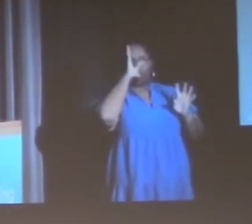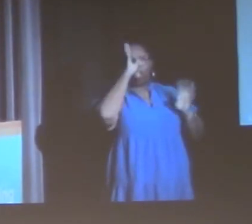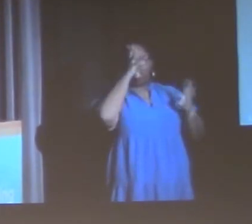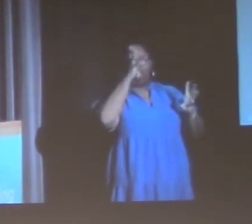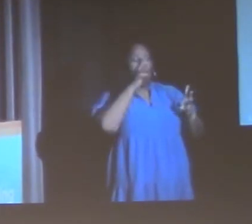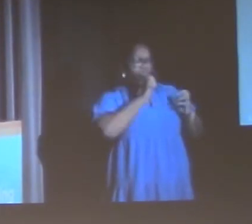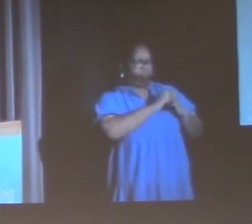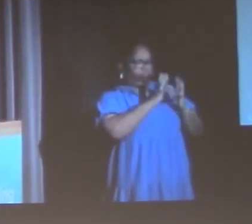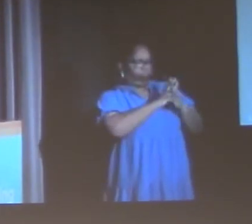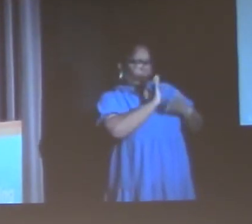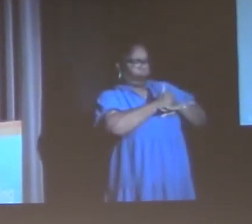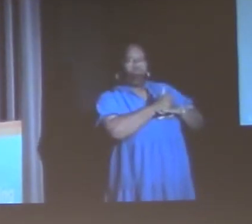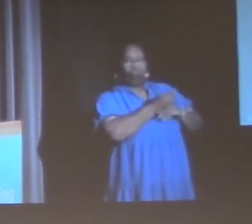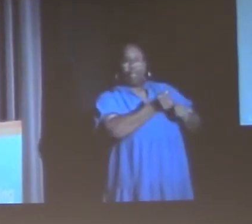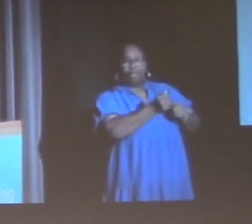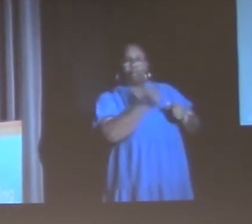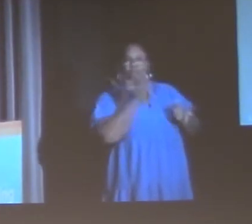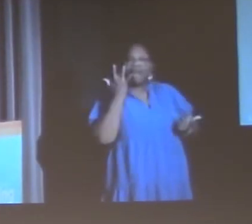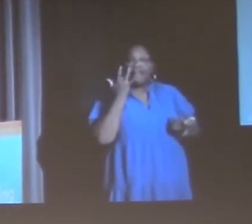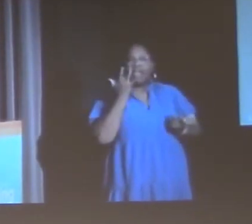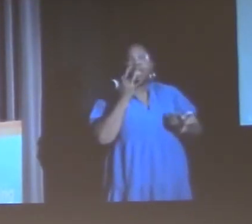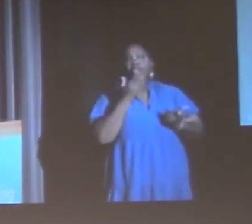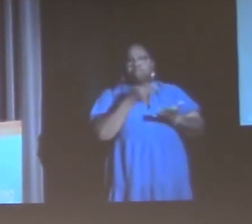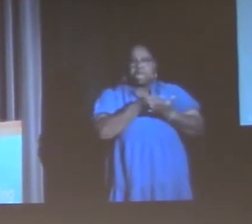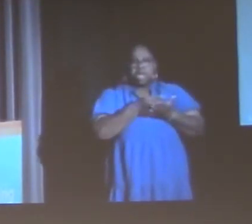have the money nor the